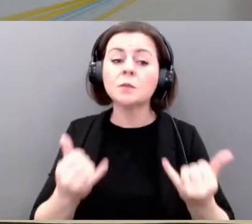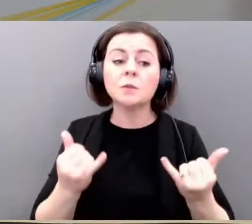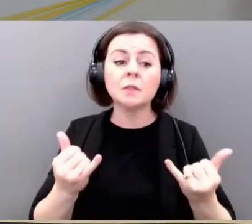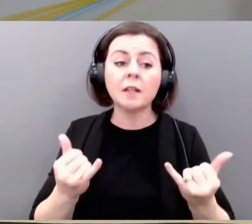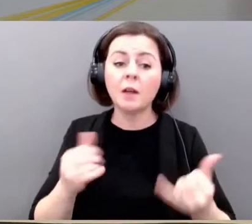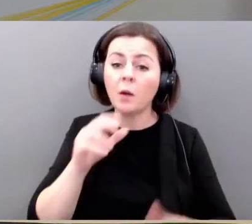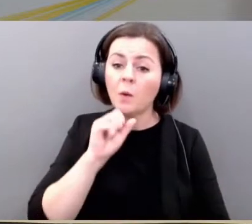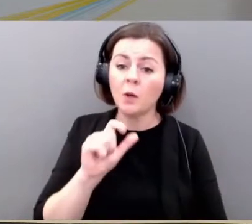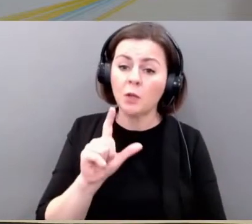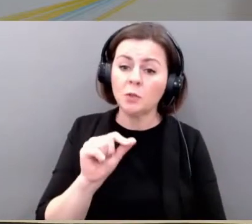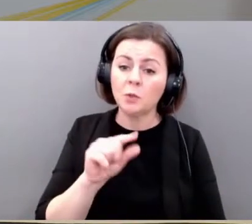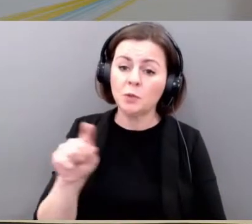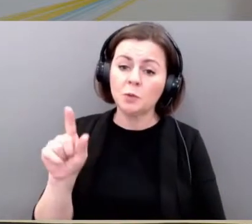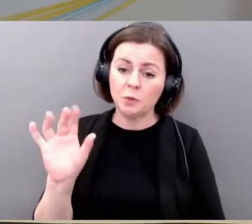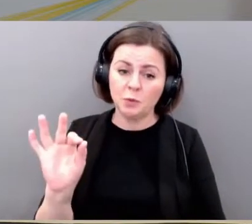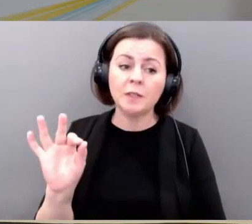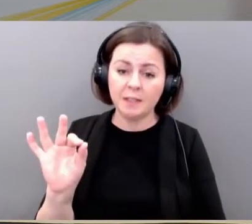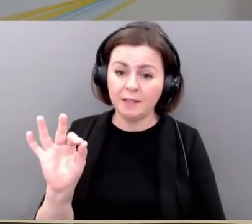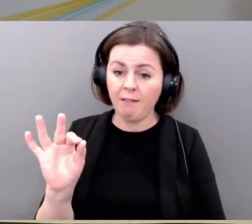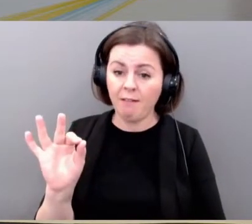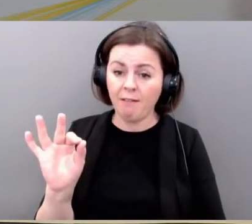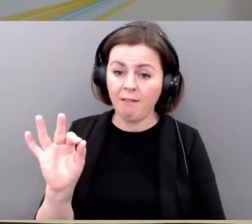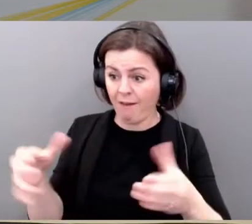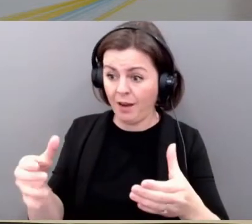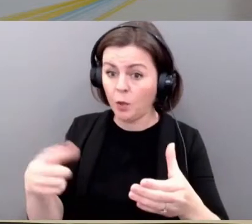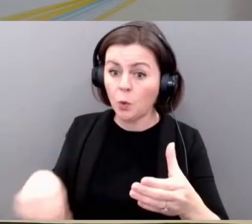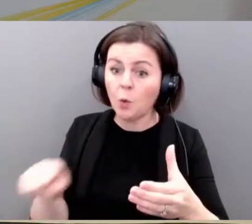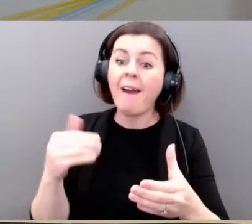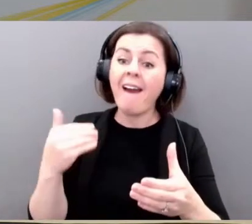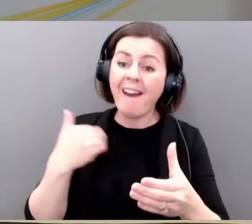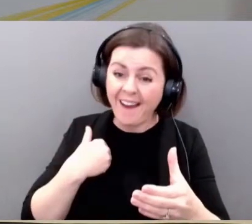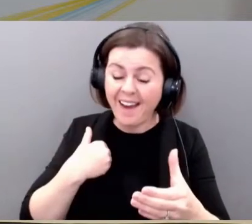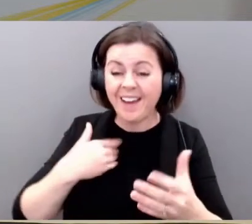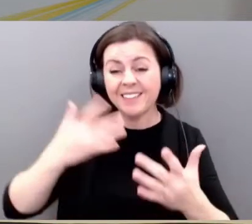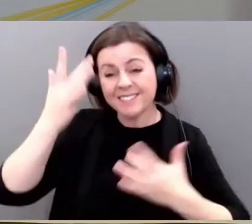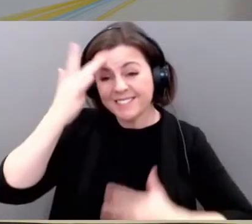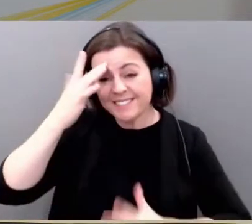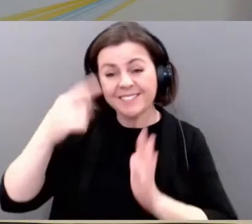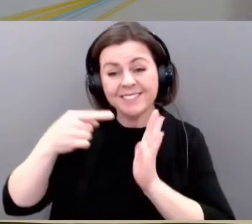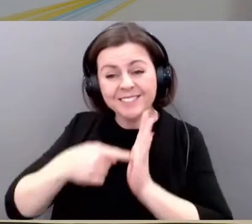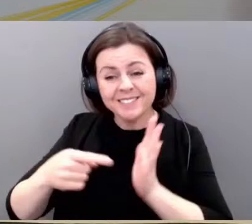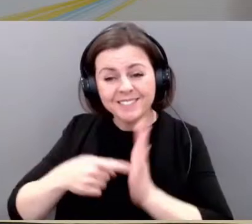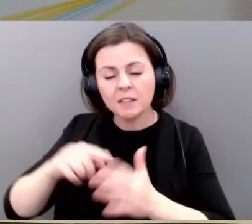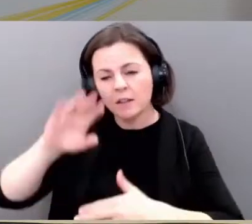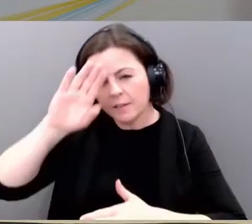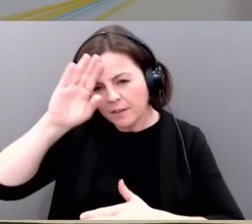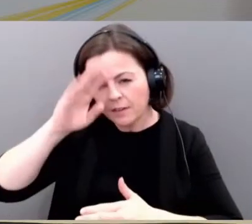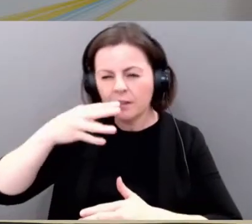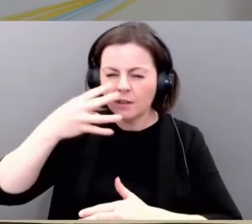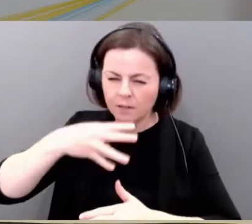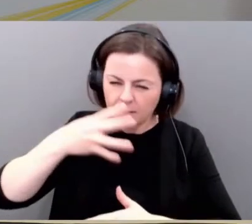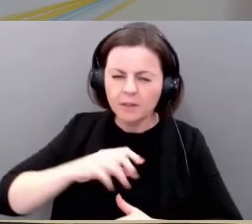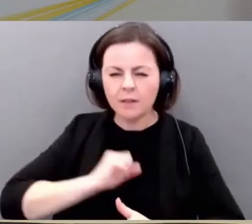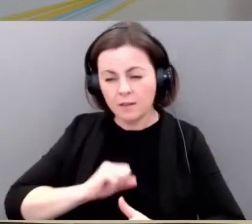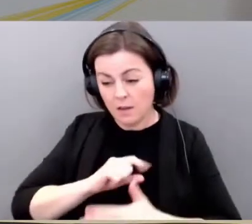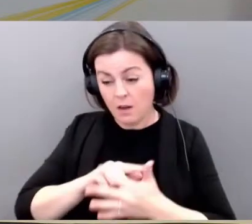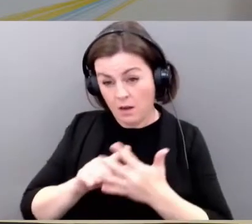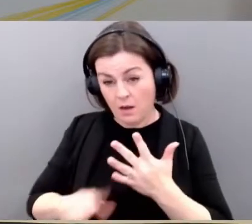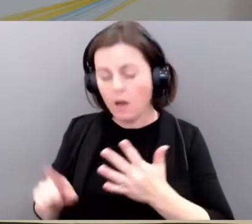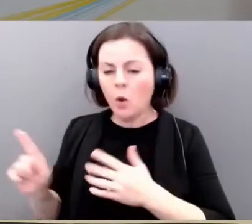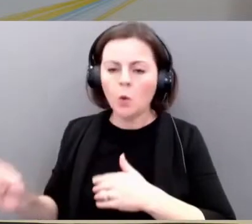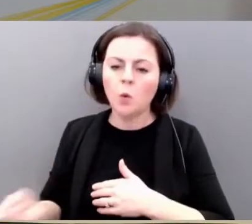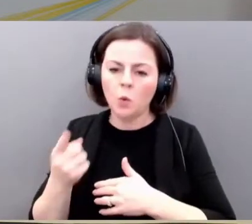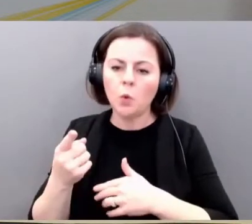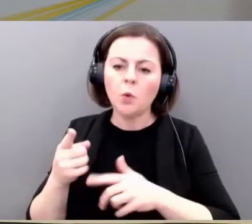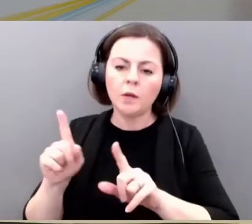to 29 will be those who are experiencing symptoms of COVID-19. Going forward, our office will work with employers